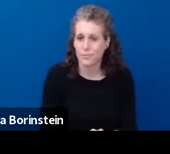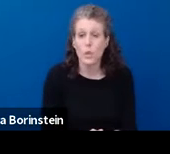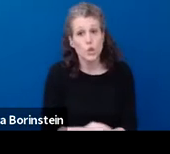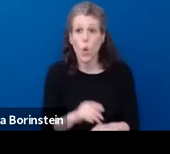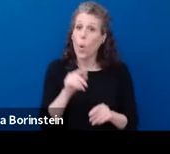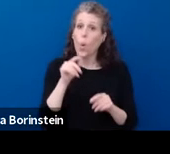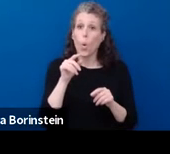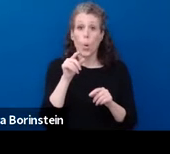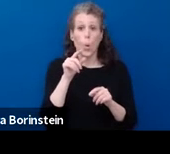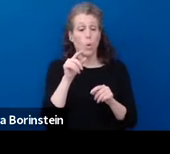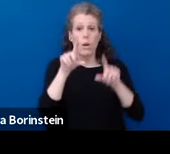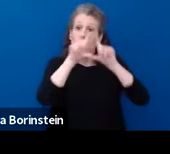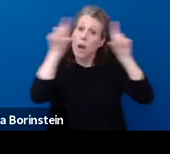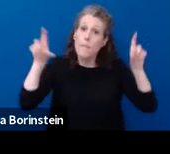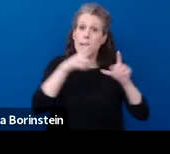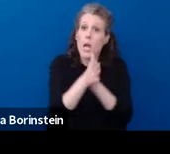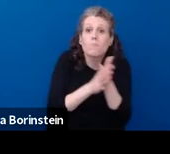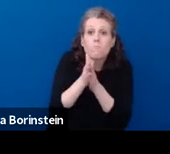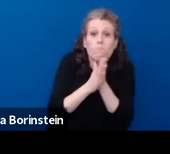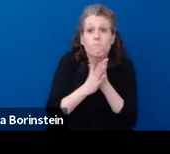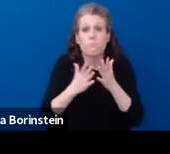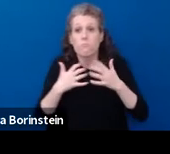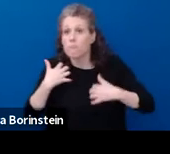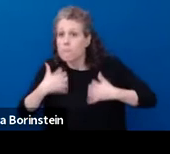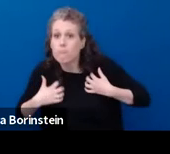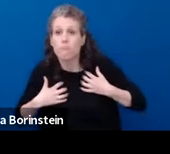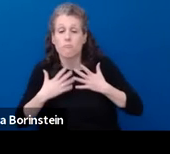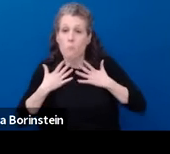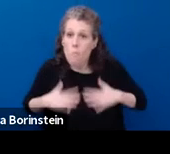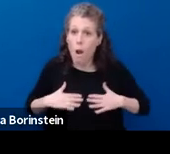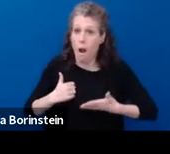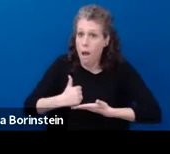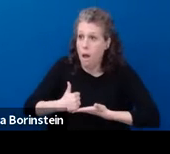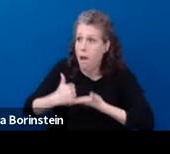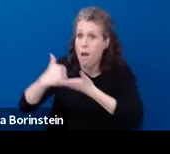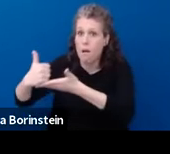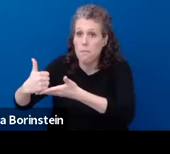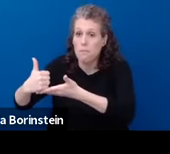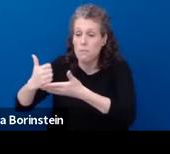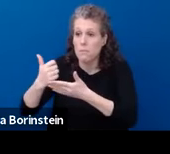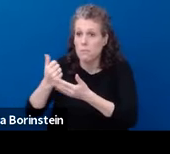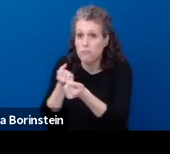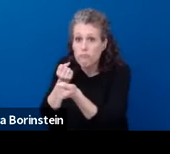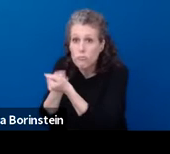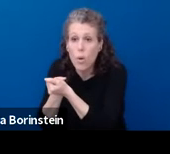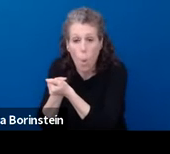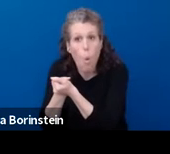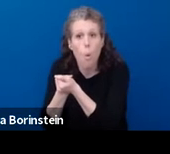help with some aspect, they are like companies are